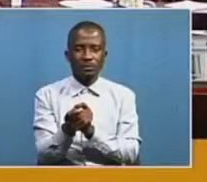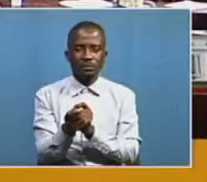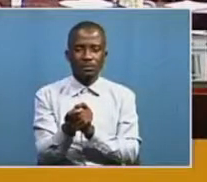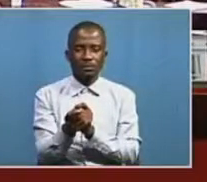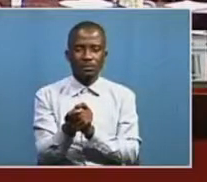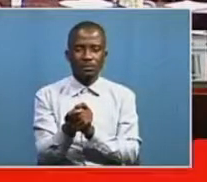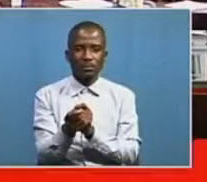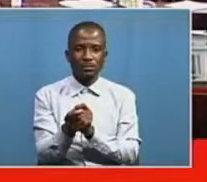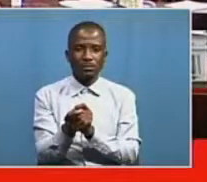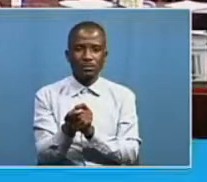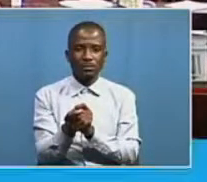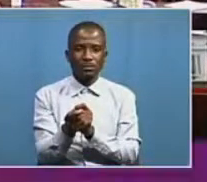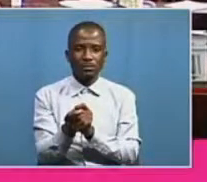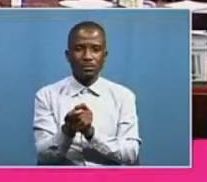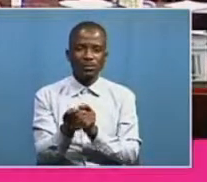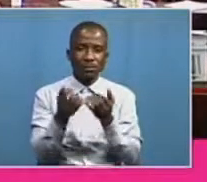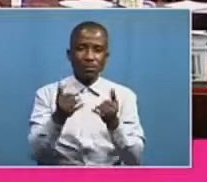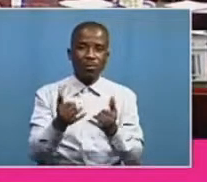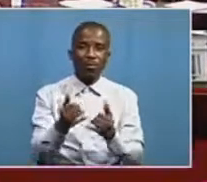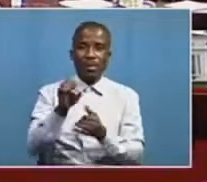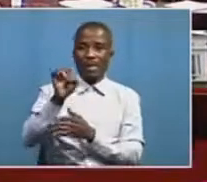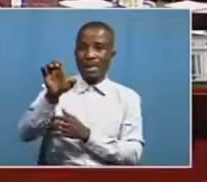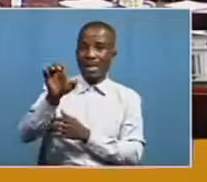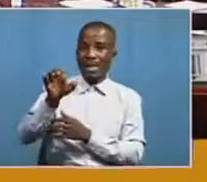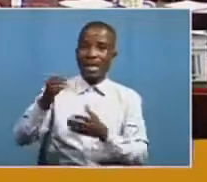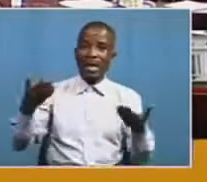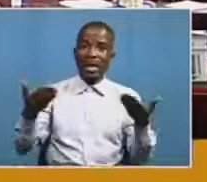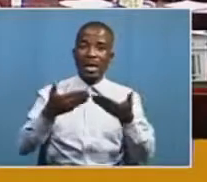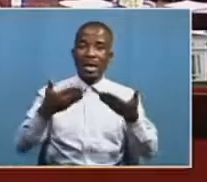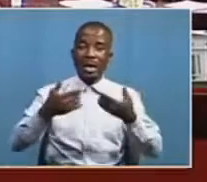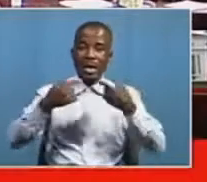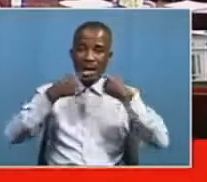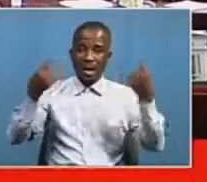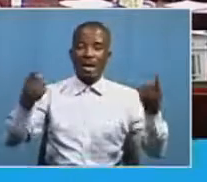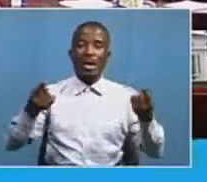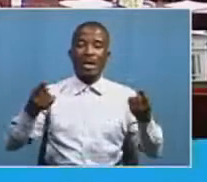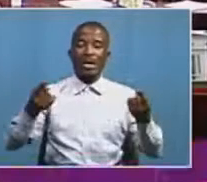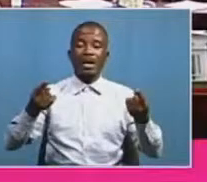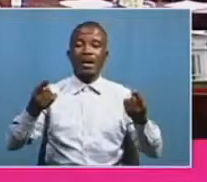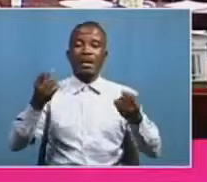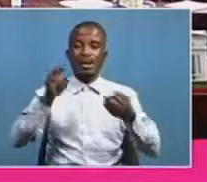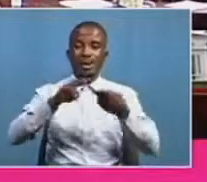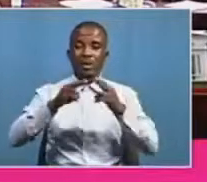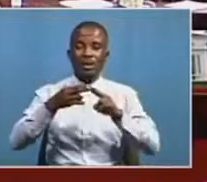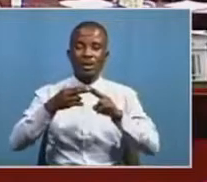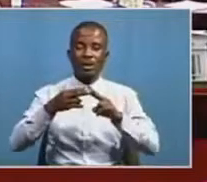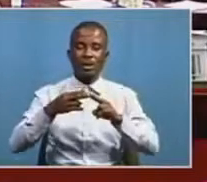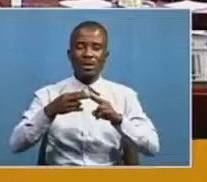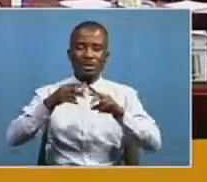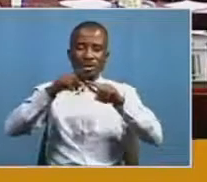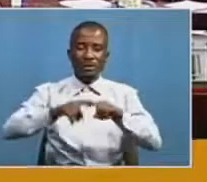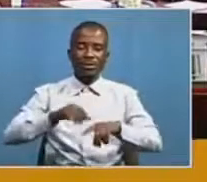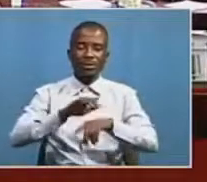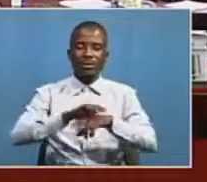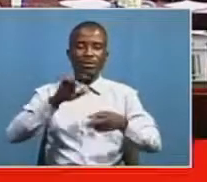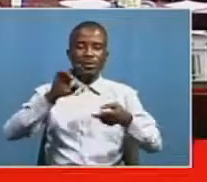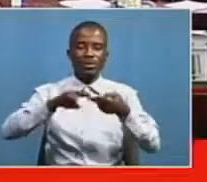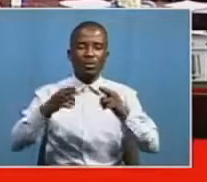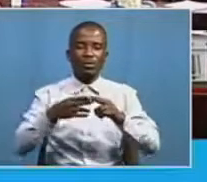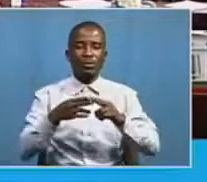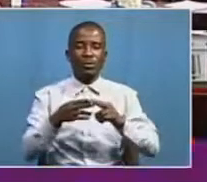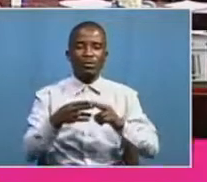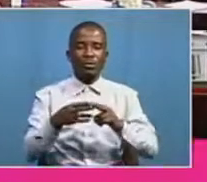purported corrective press release, first respondent introduced two completely new figures of the total votes in the presidential